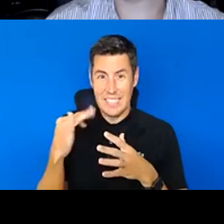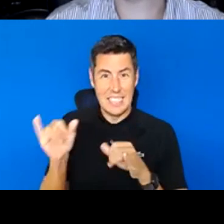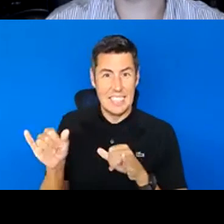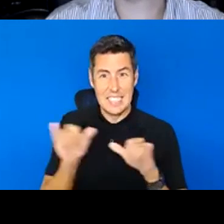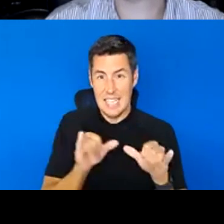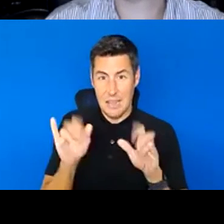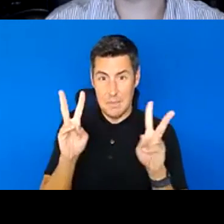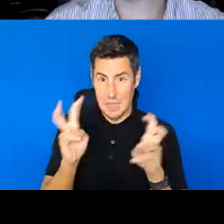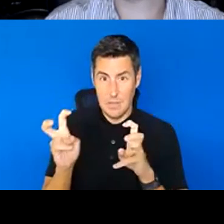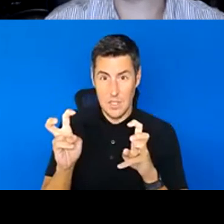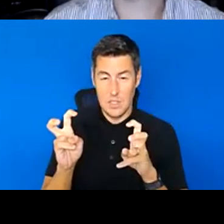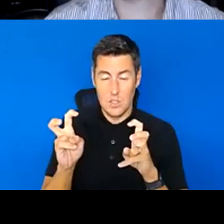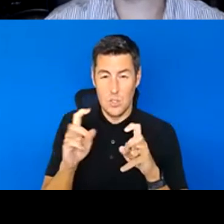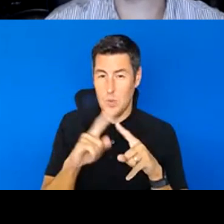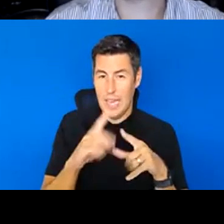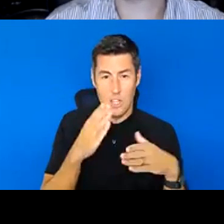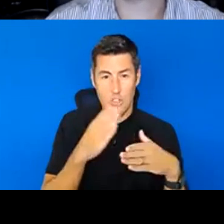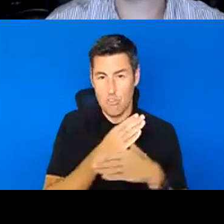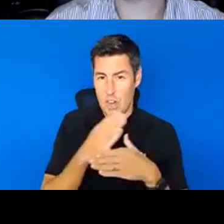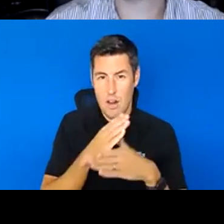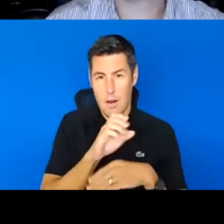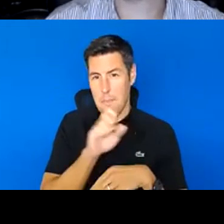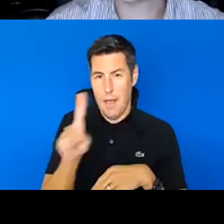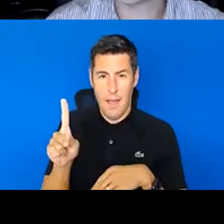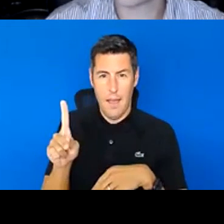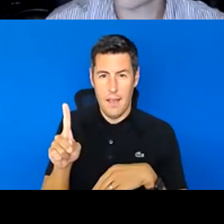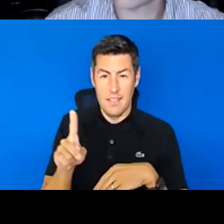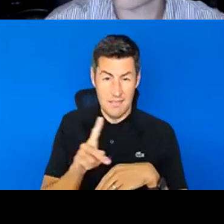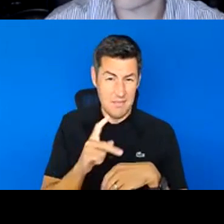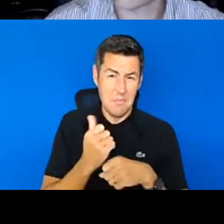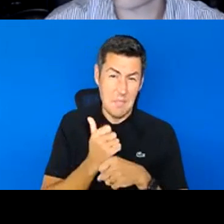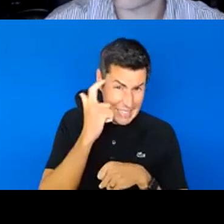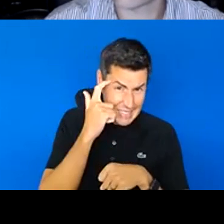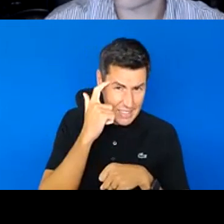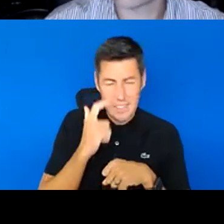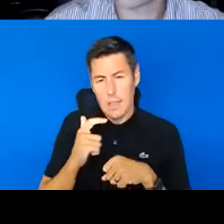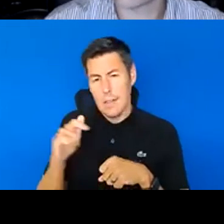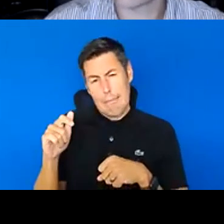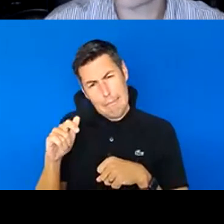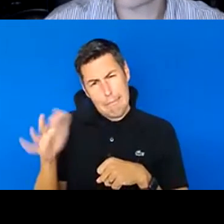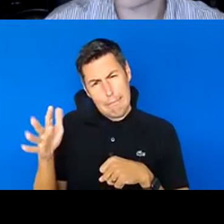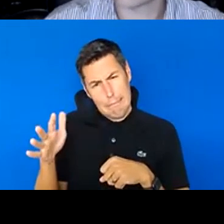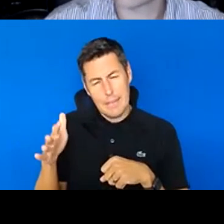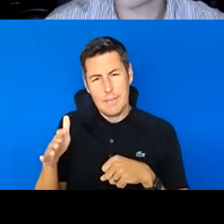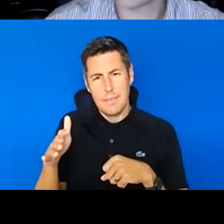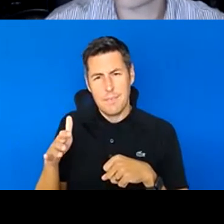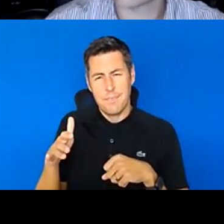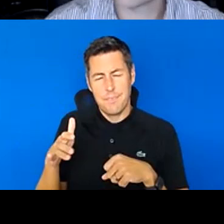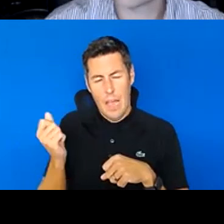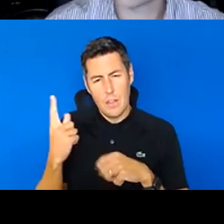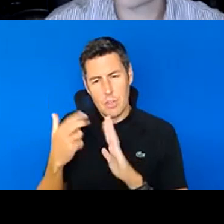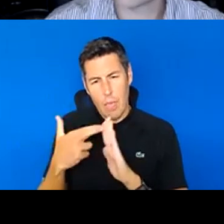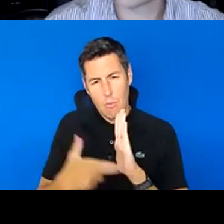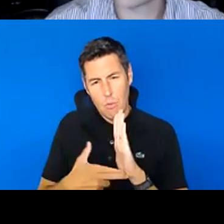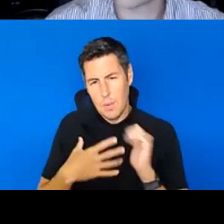make sense? Yeah, no, but yeah, I understand. Yeah. It's an unfortunate regulation, but yes,